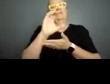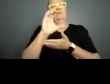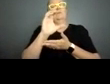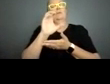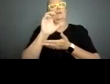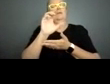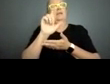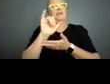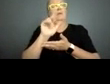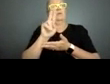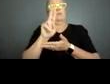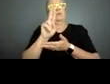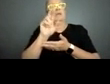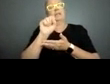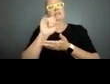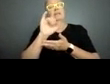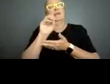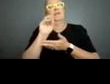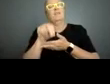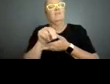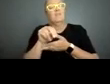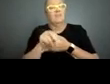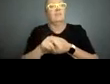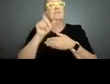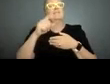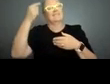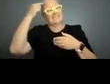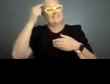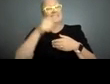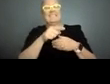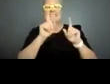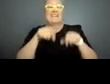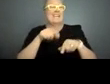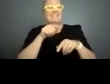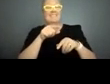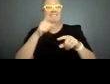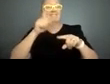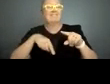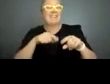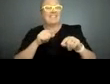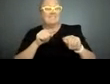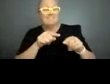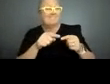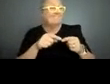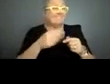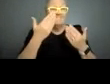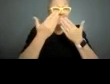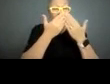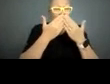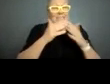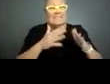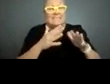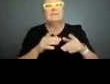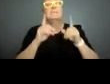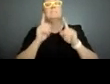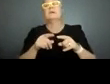think he won't be able to manage at school. Clearly, people need to reach out to him from the school or from community-based